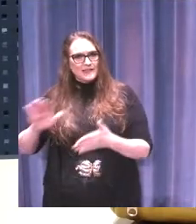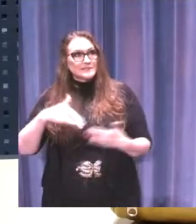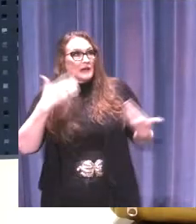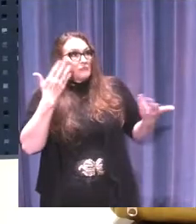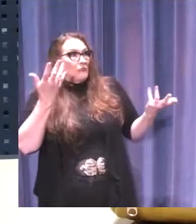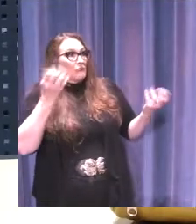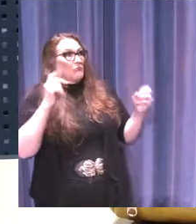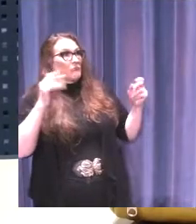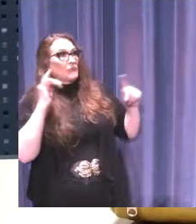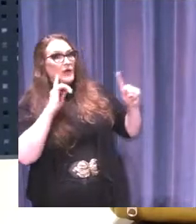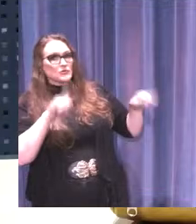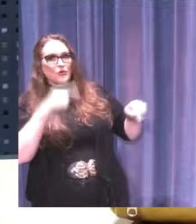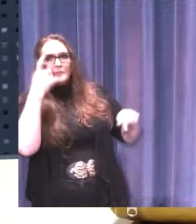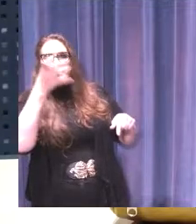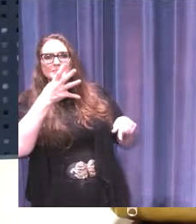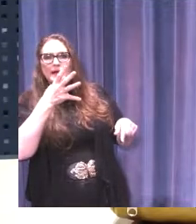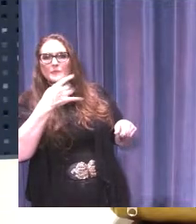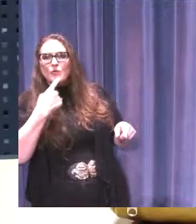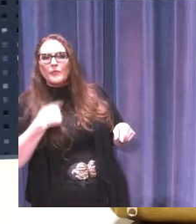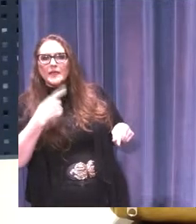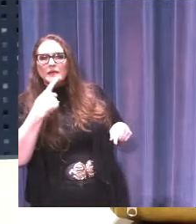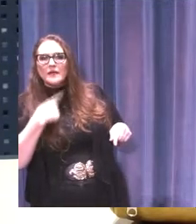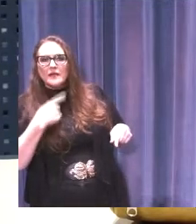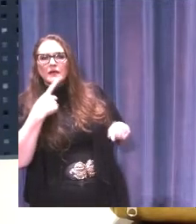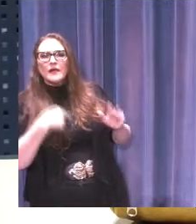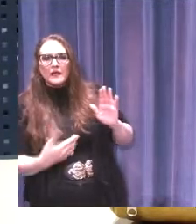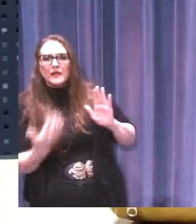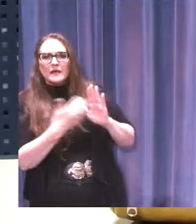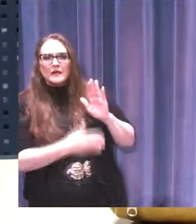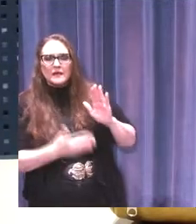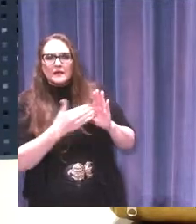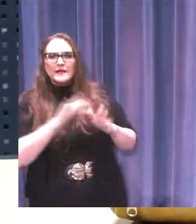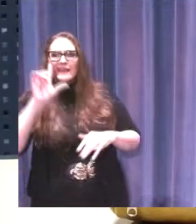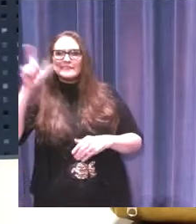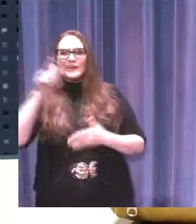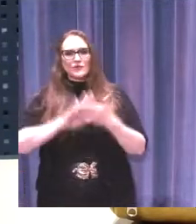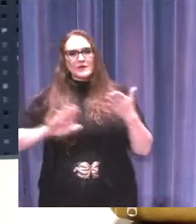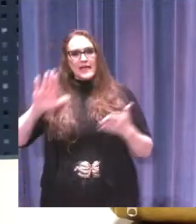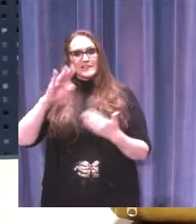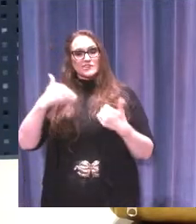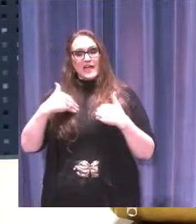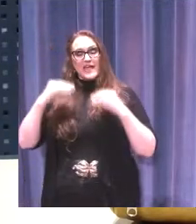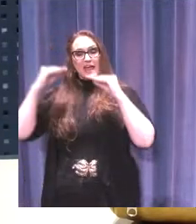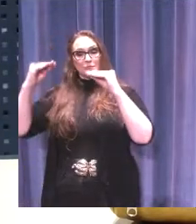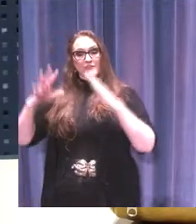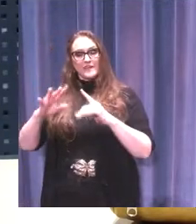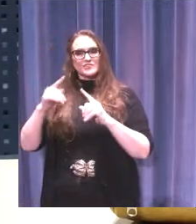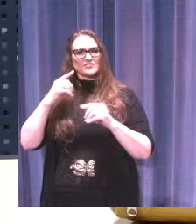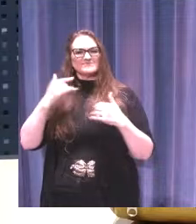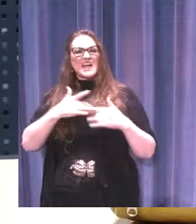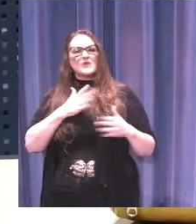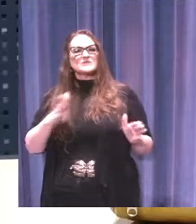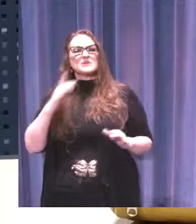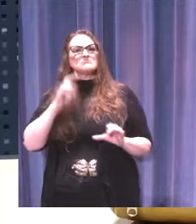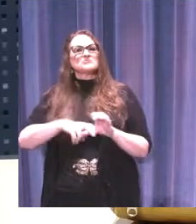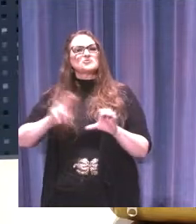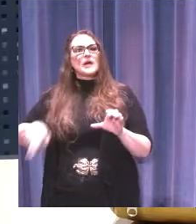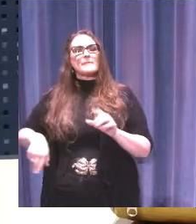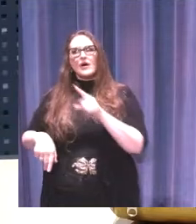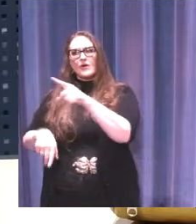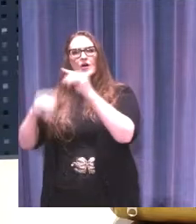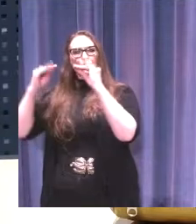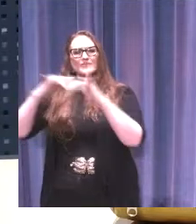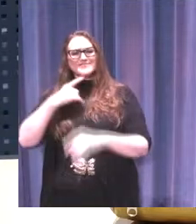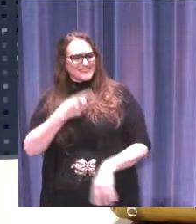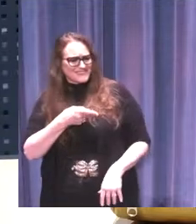going, because my mom kept telling me. Later in college, I had a professor, when I was going to drop out, say, "You're not a